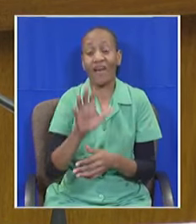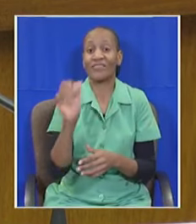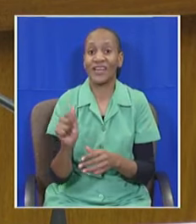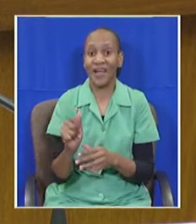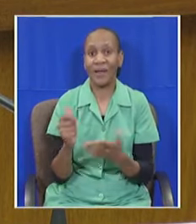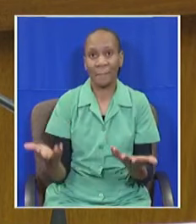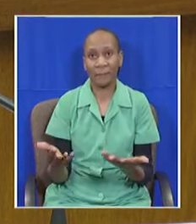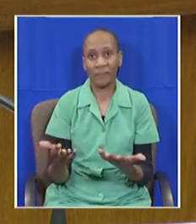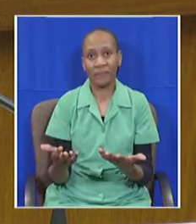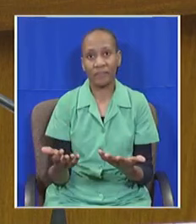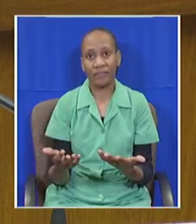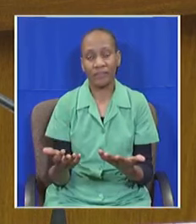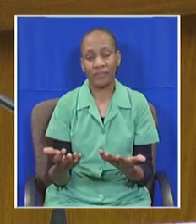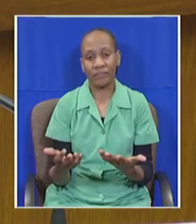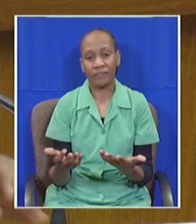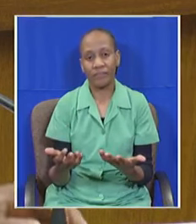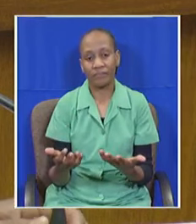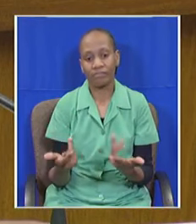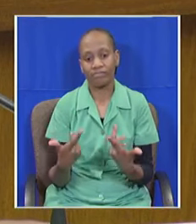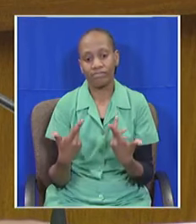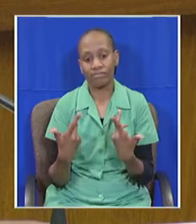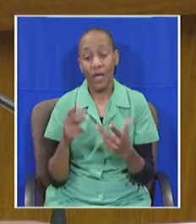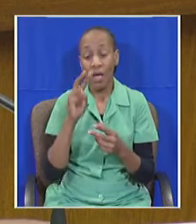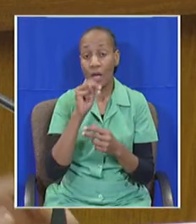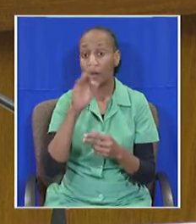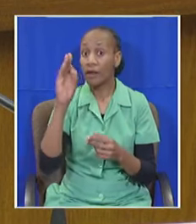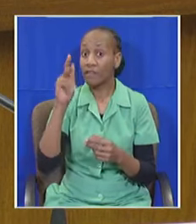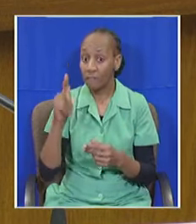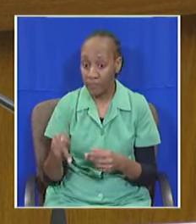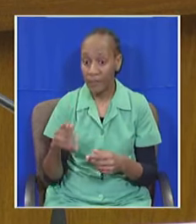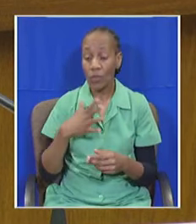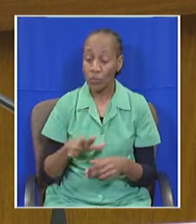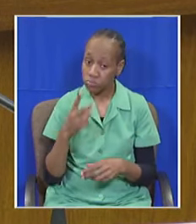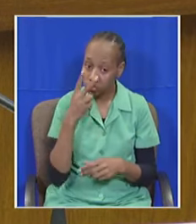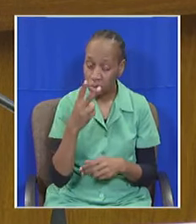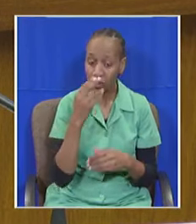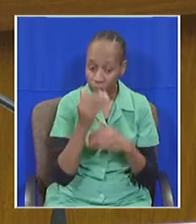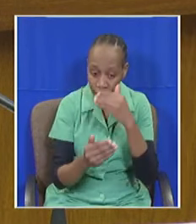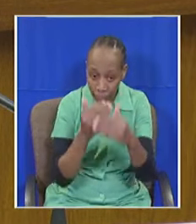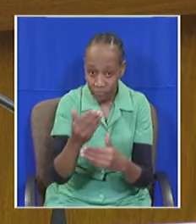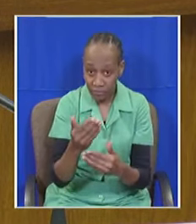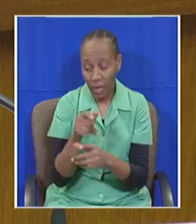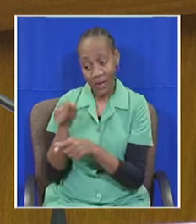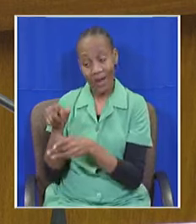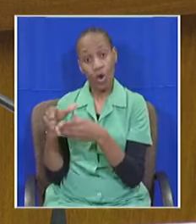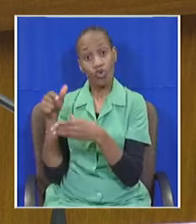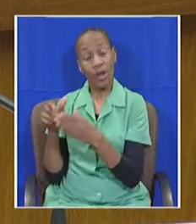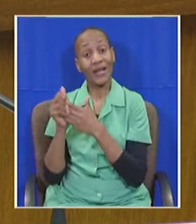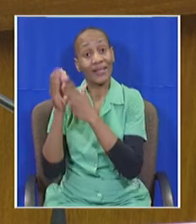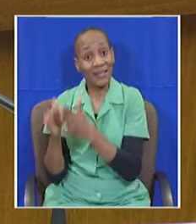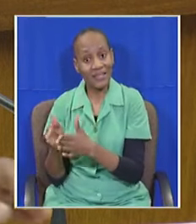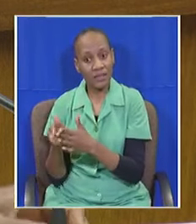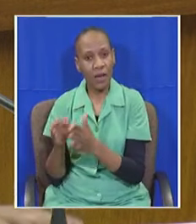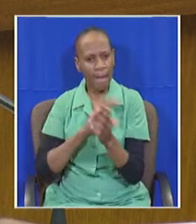cultural diversity and aspirations. The National Freedom Party would like to see that our traditional leaders be given more direct powers